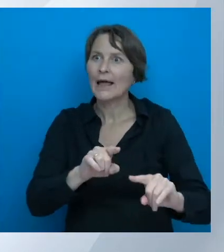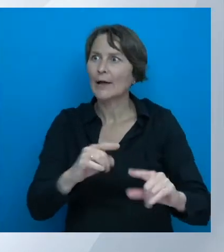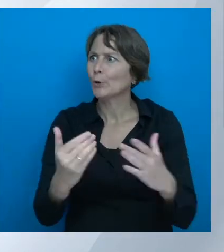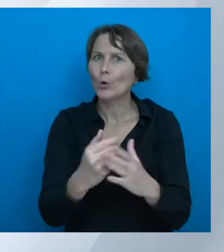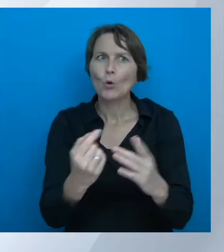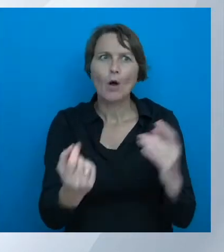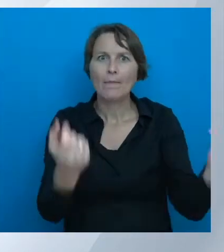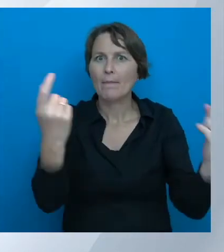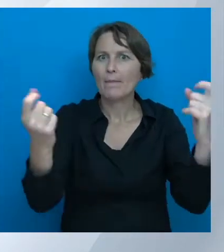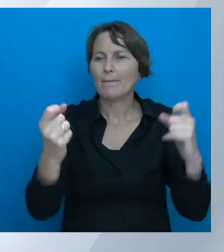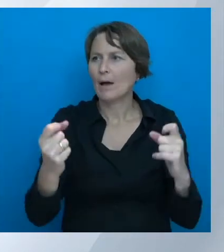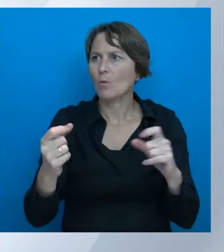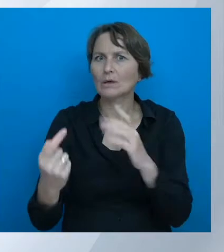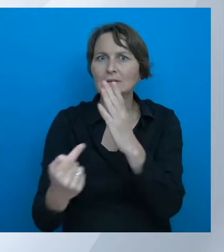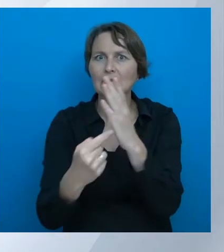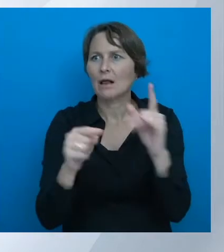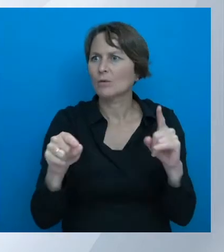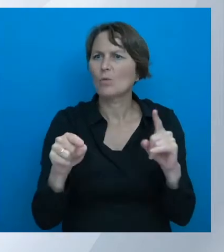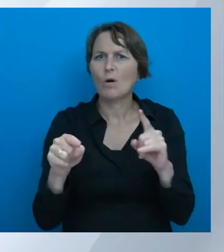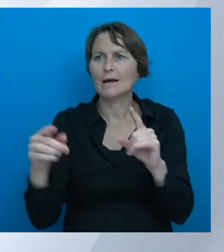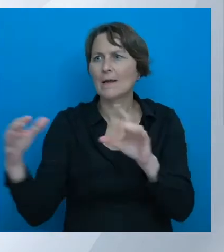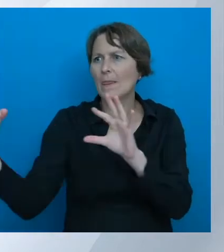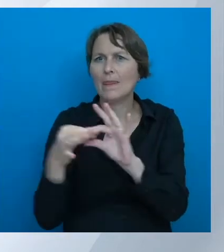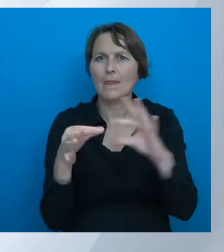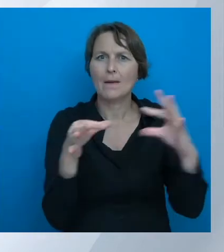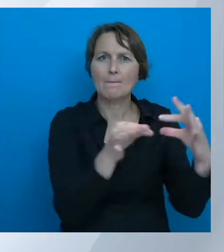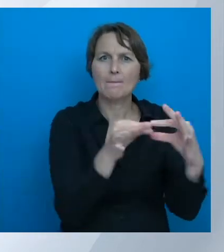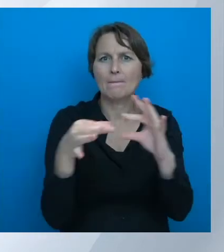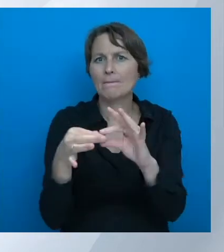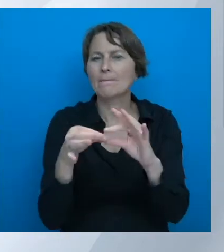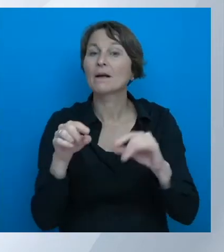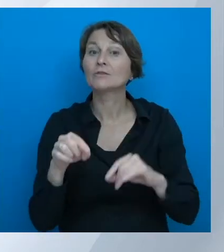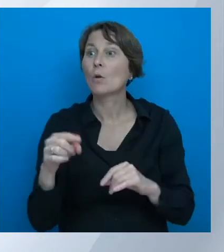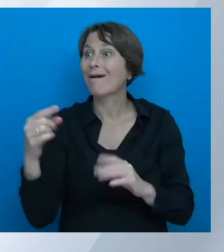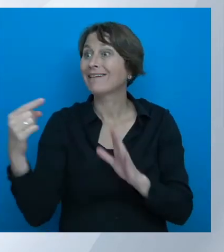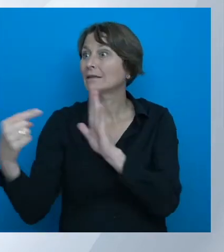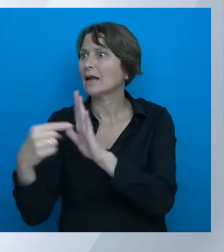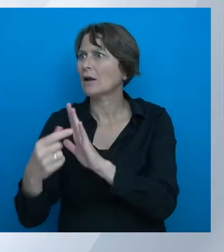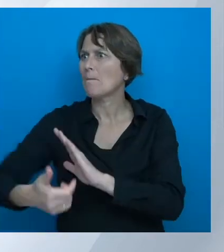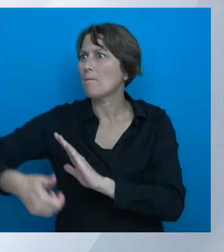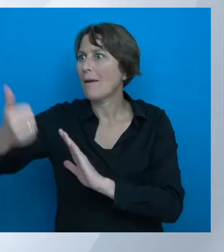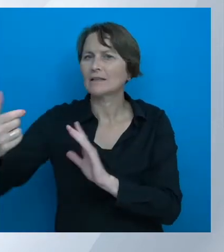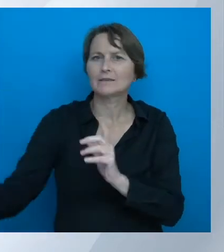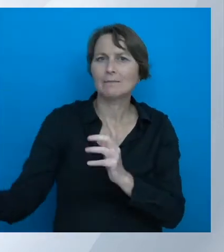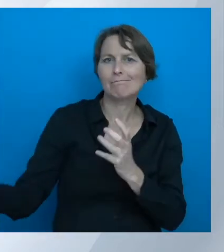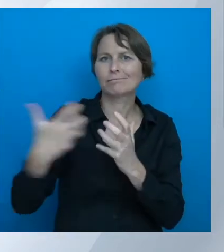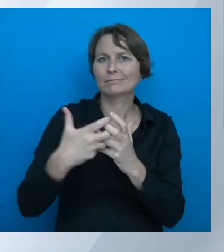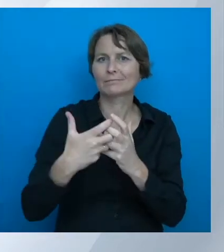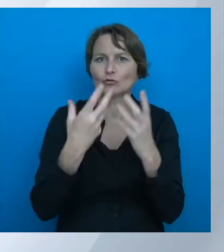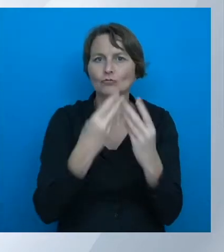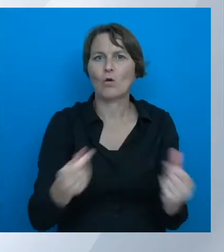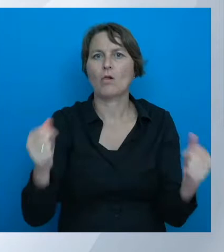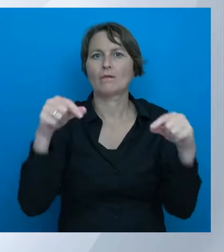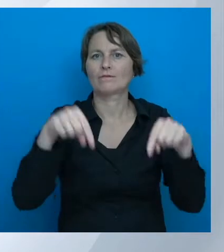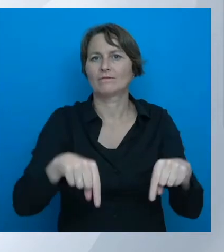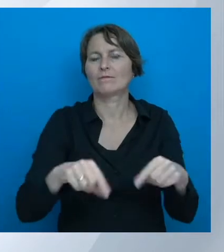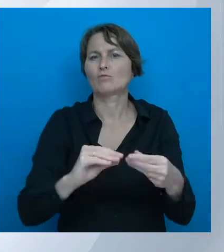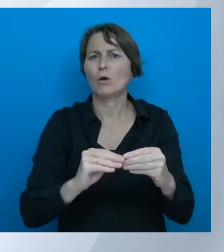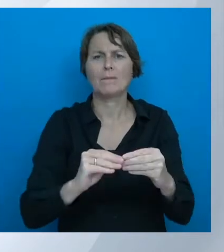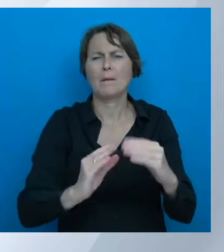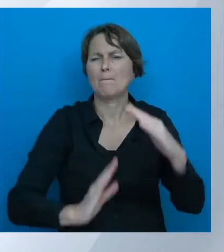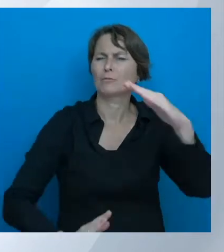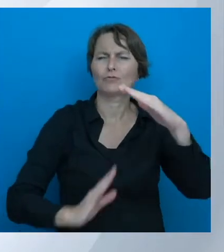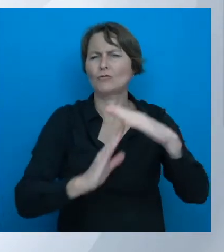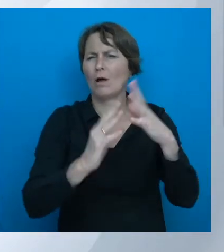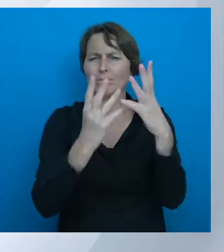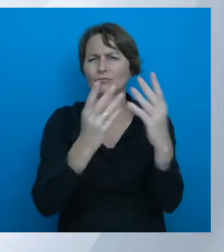And we want to use the best fitting technologies to solve problems in the best possible way.